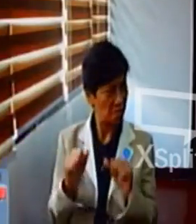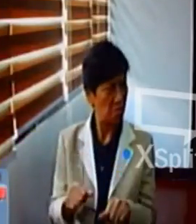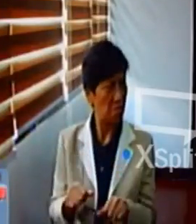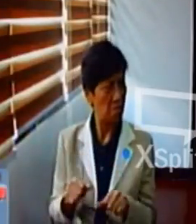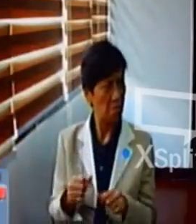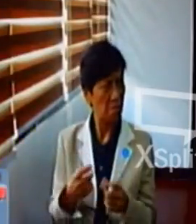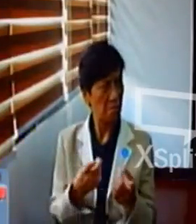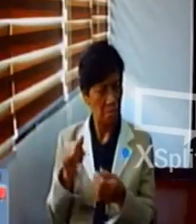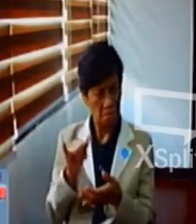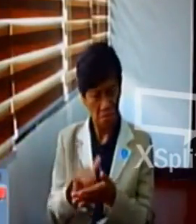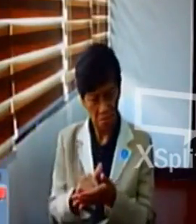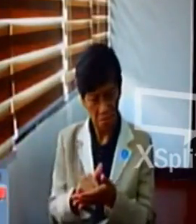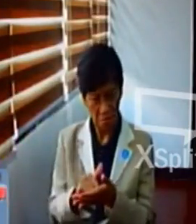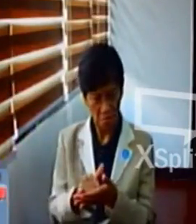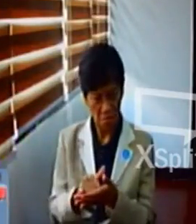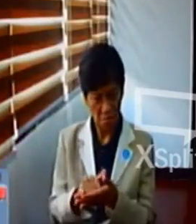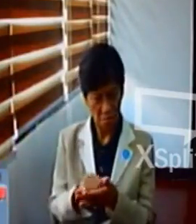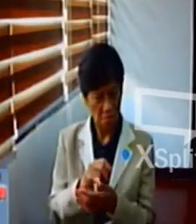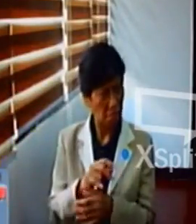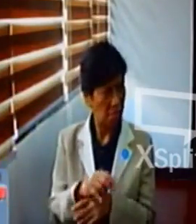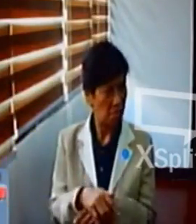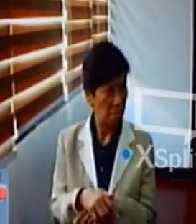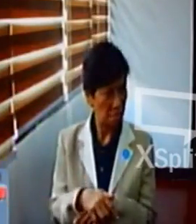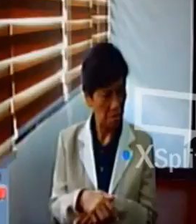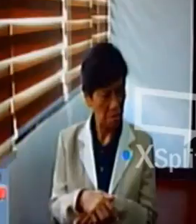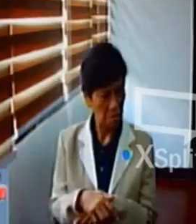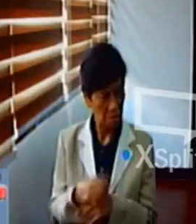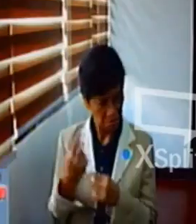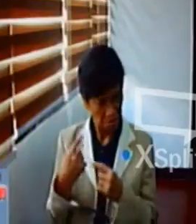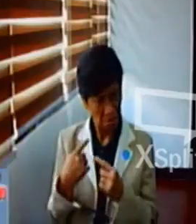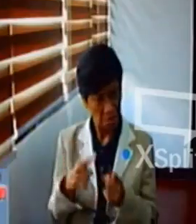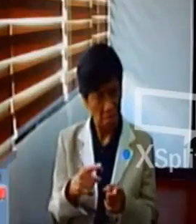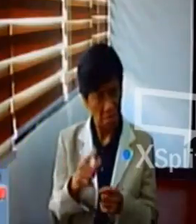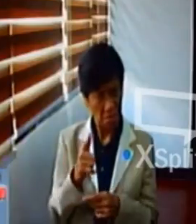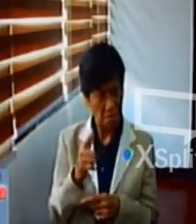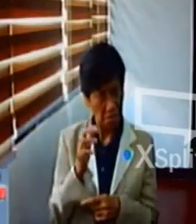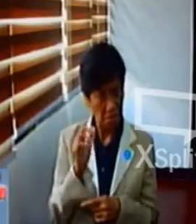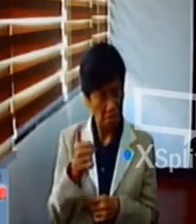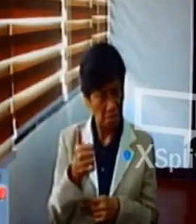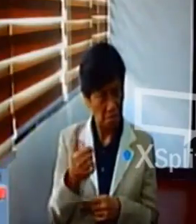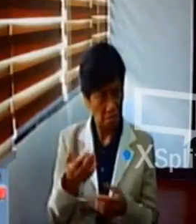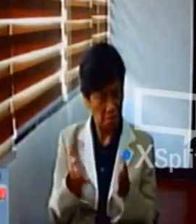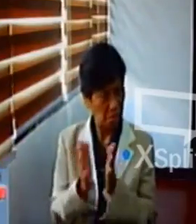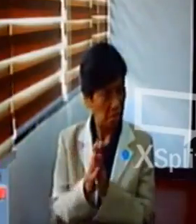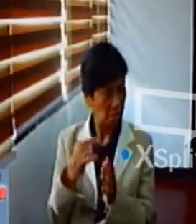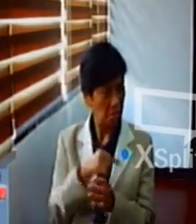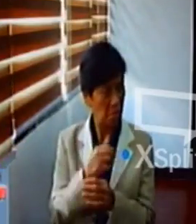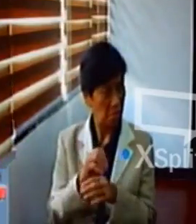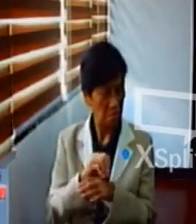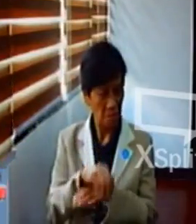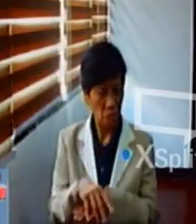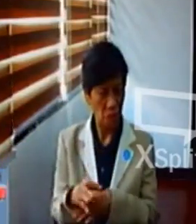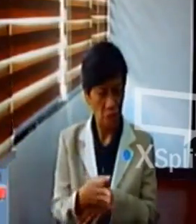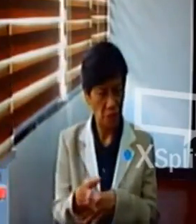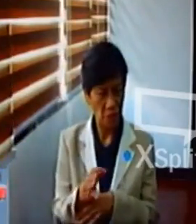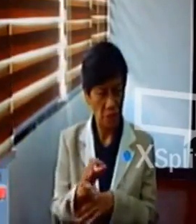that. It's really difficult. Since 2010, they've been asking us, is it overfishing or climate